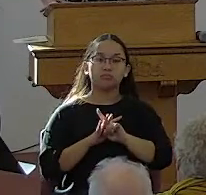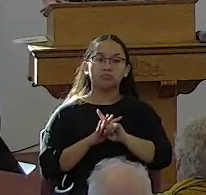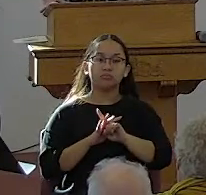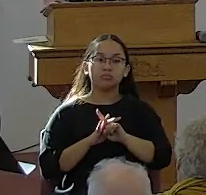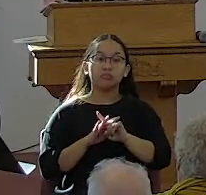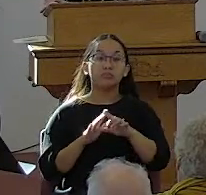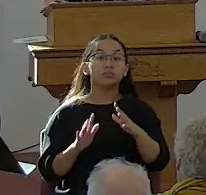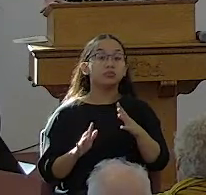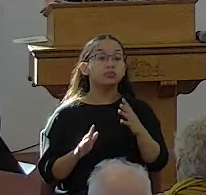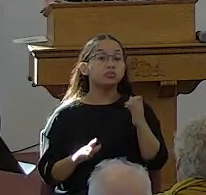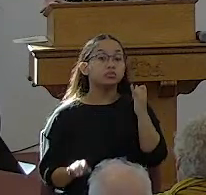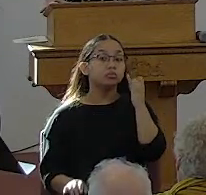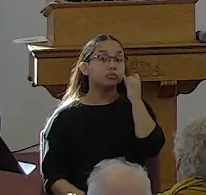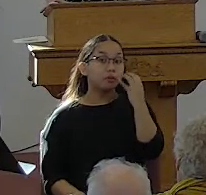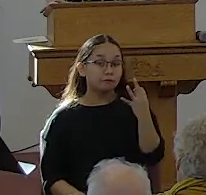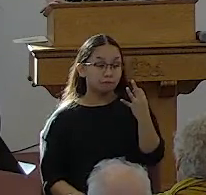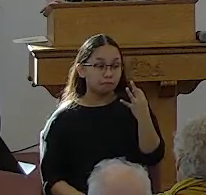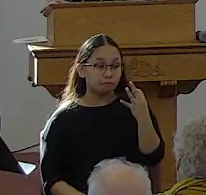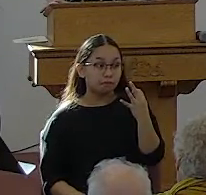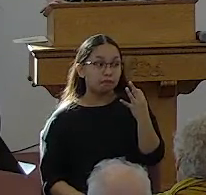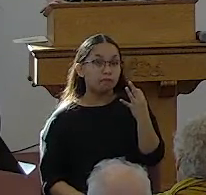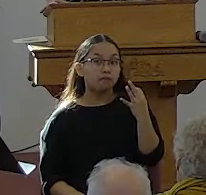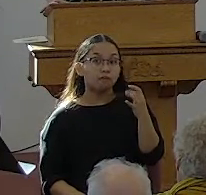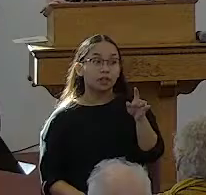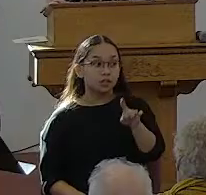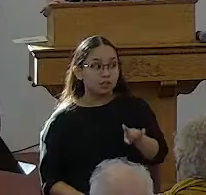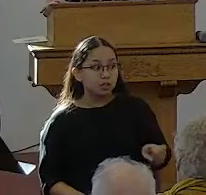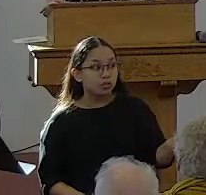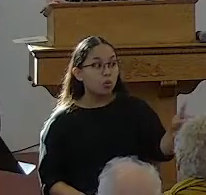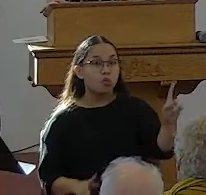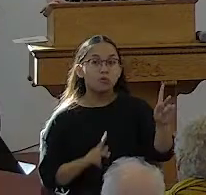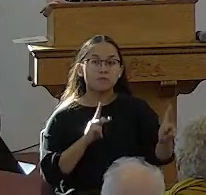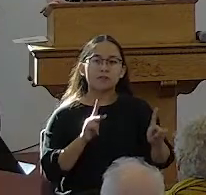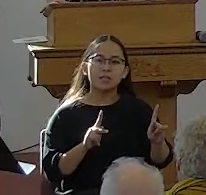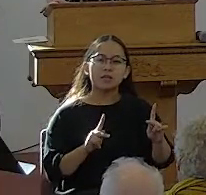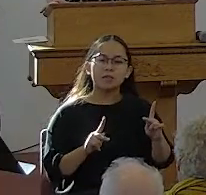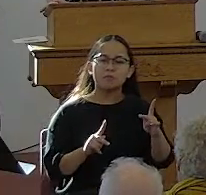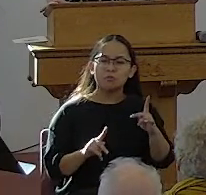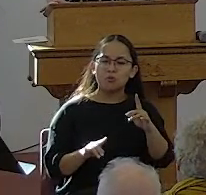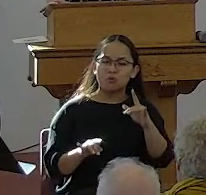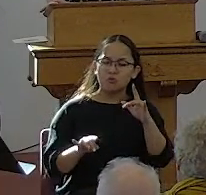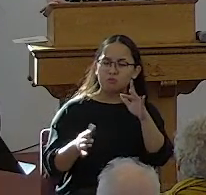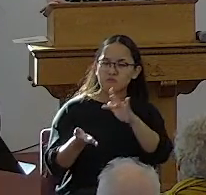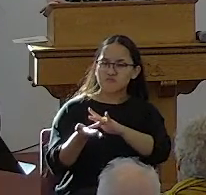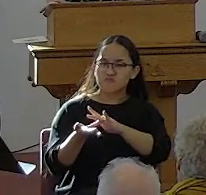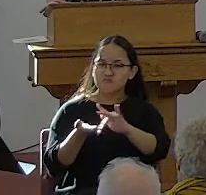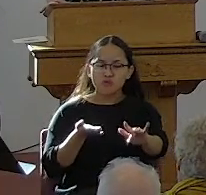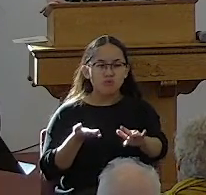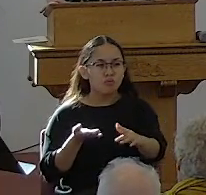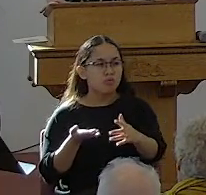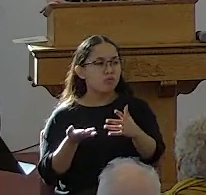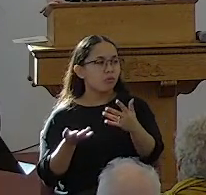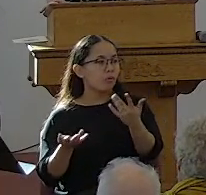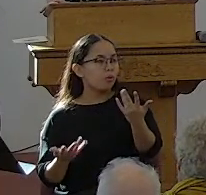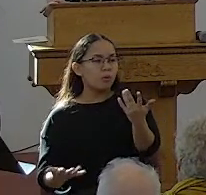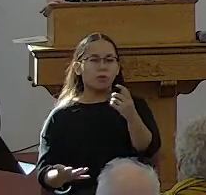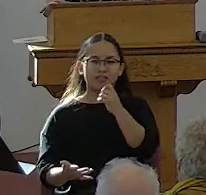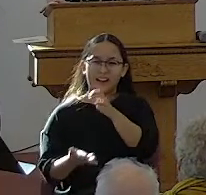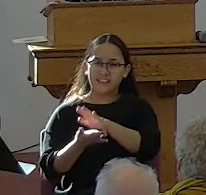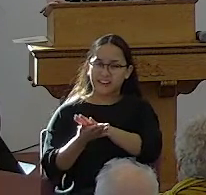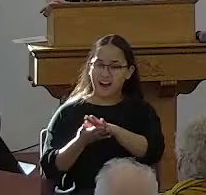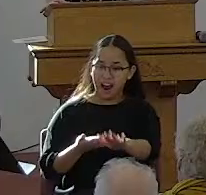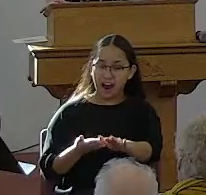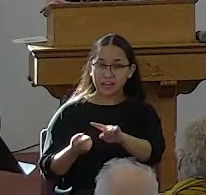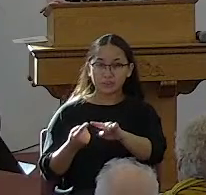What if those people that treat you poorly, that don't extend you grace, are